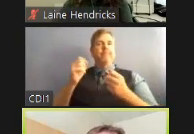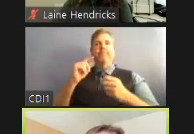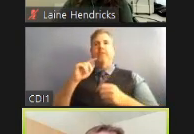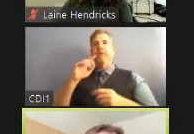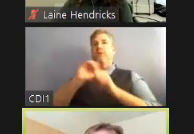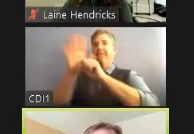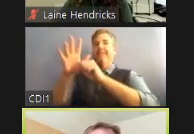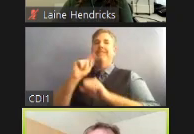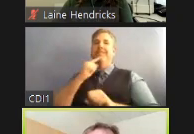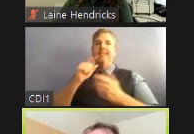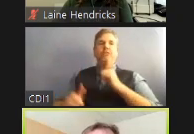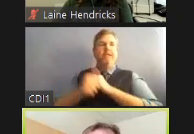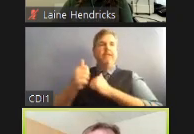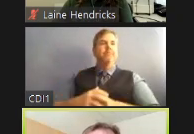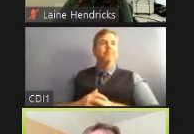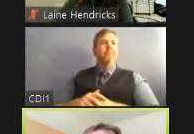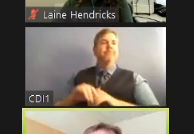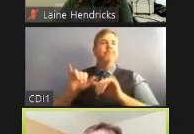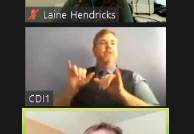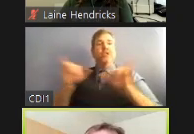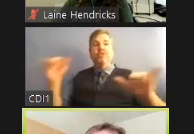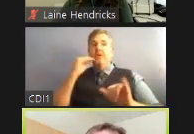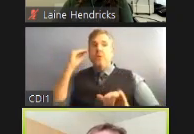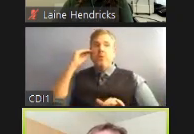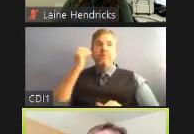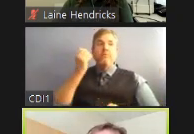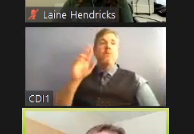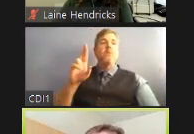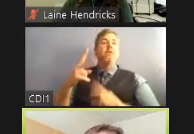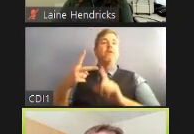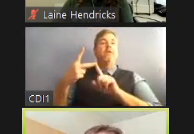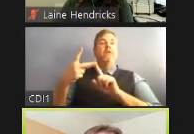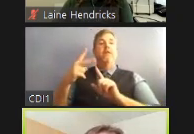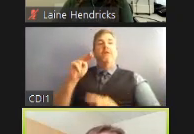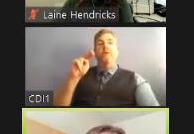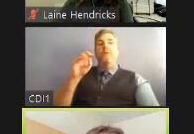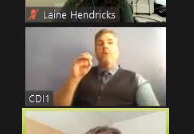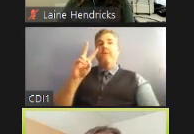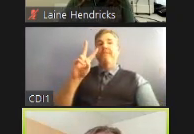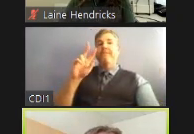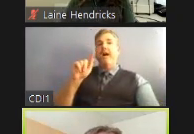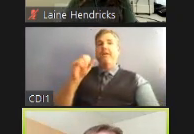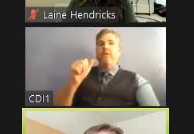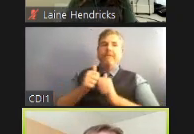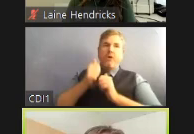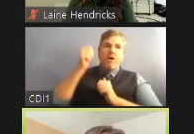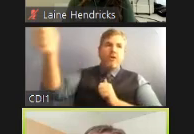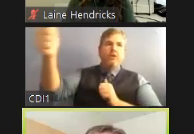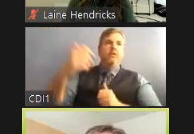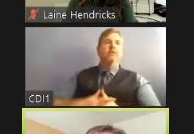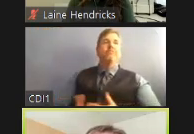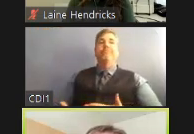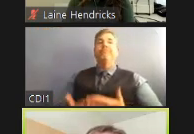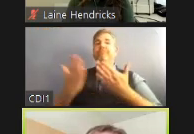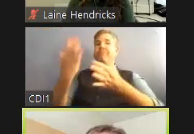it's too far. So the recommendation there was to identify a hotel in the canal area, and that has in fact been secured. We now